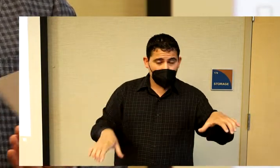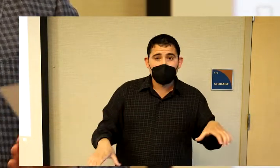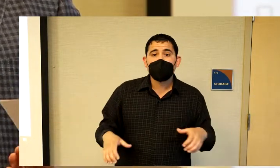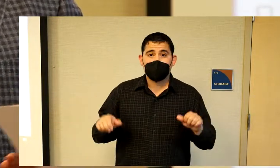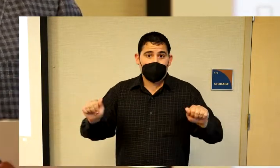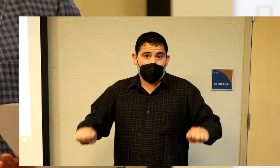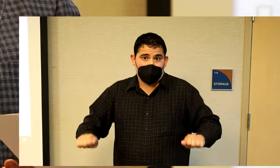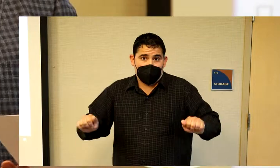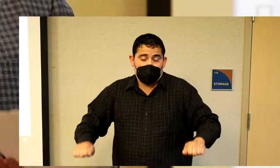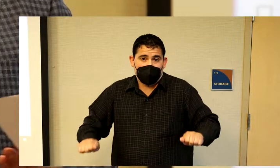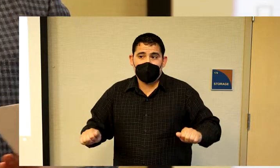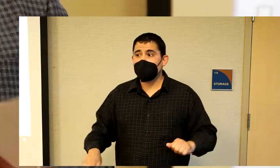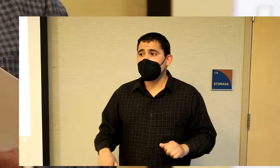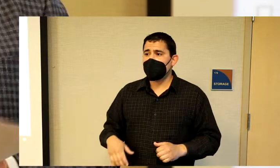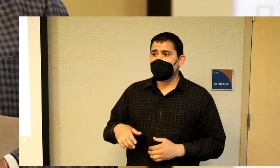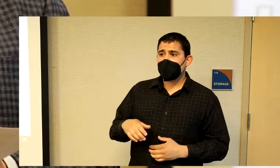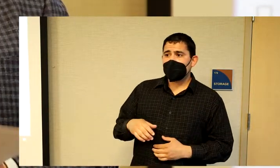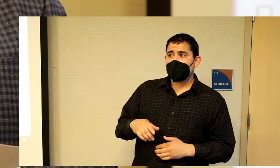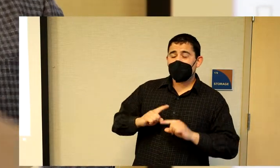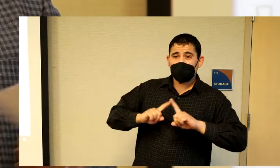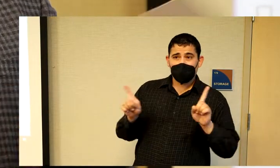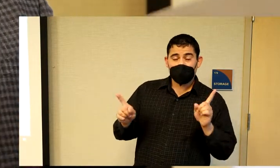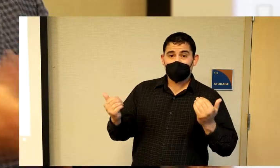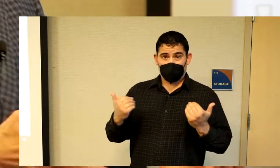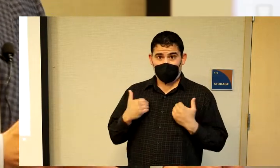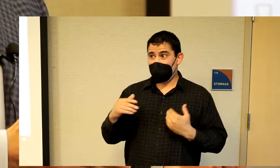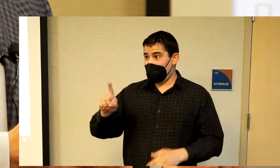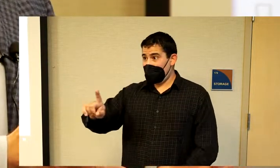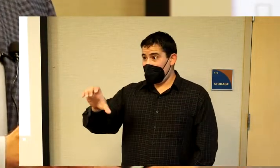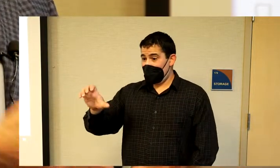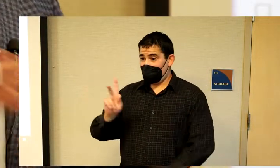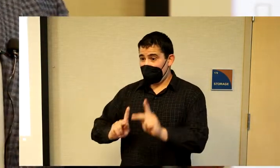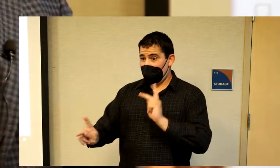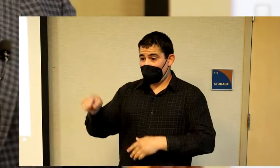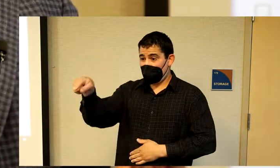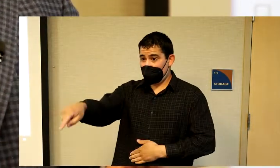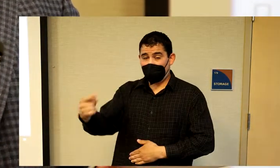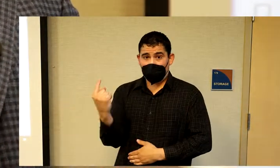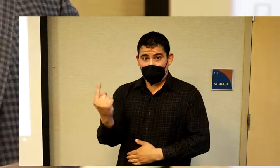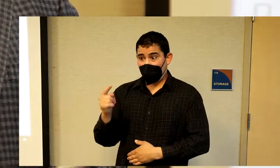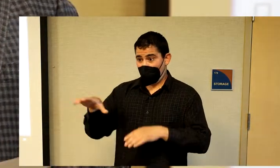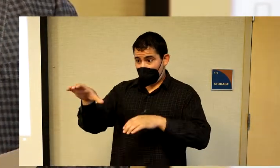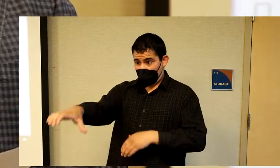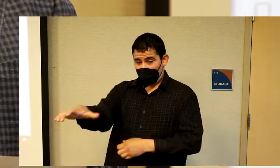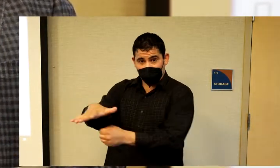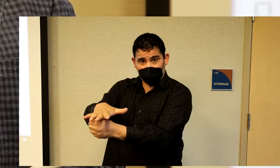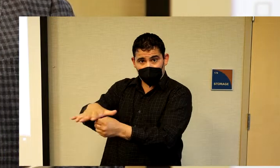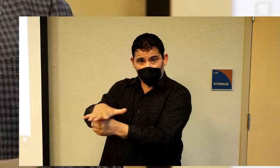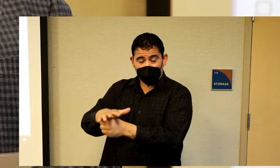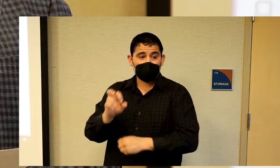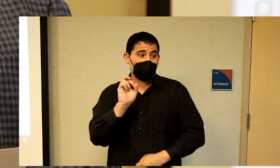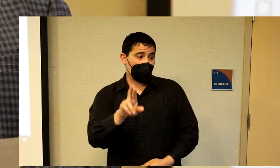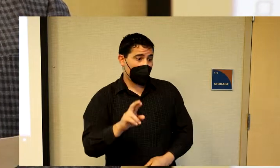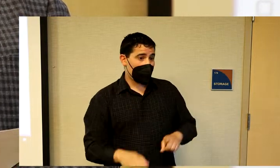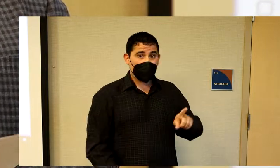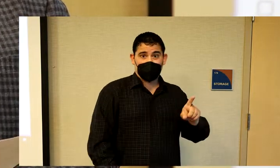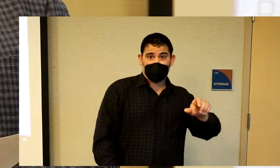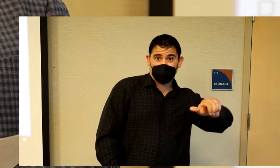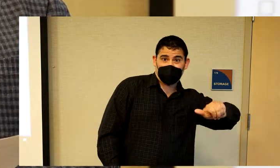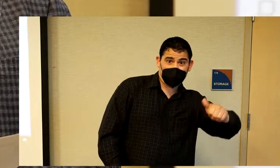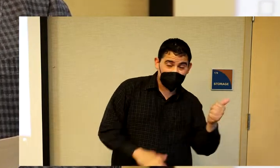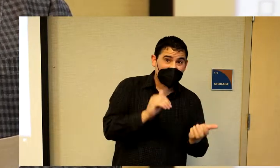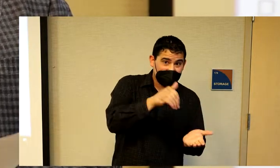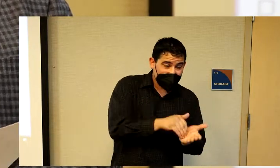be. Nobody suggested a map where you have 100 people in one district and 10,000 in another where the population is really off. There is some, and